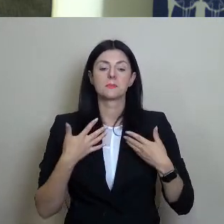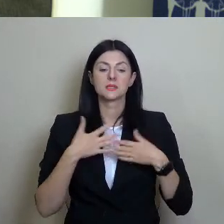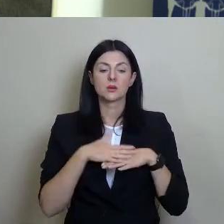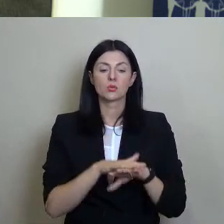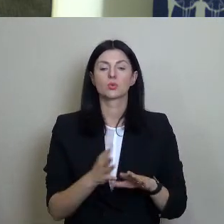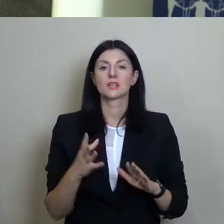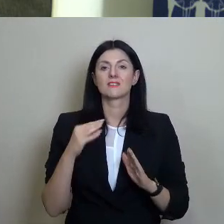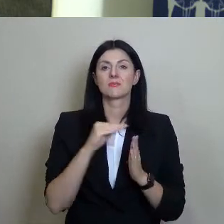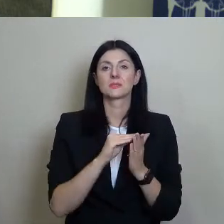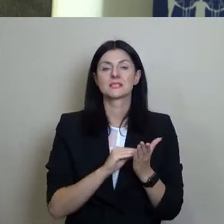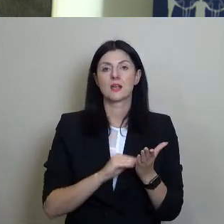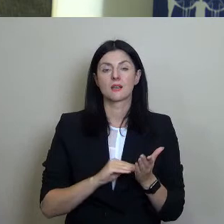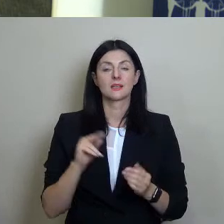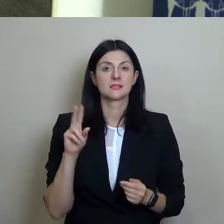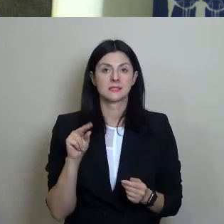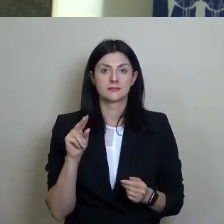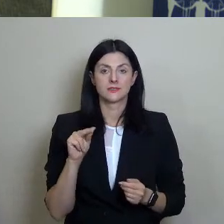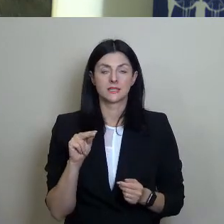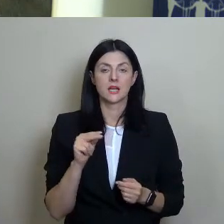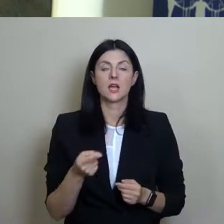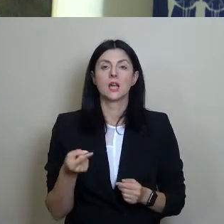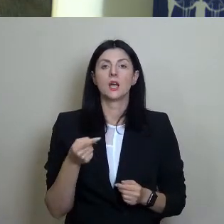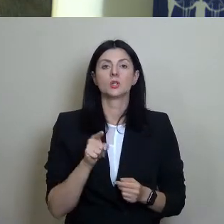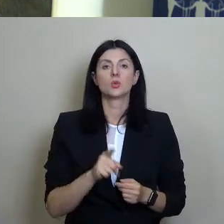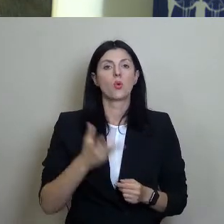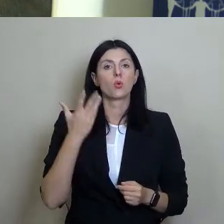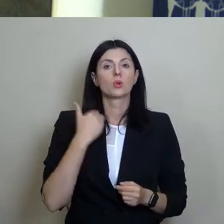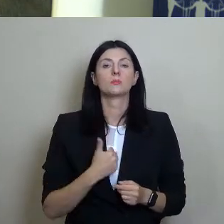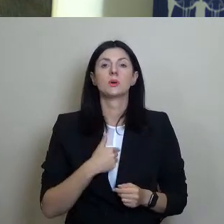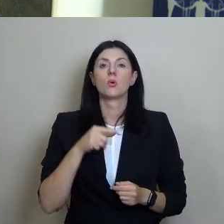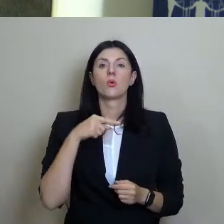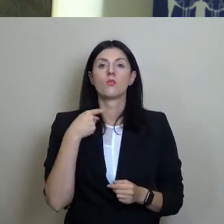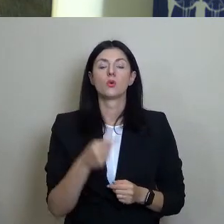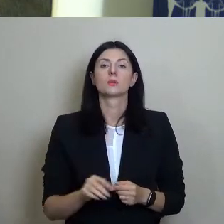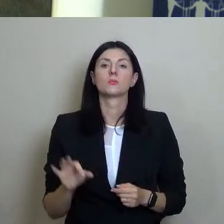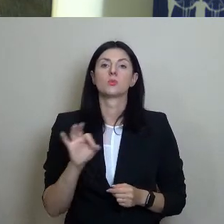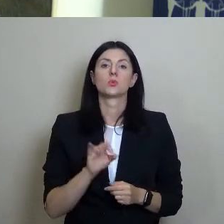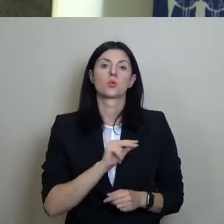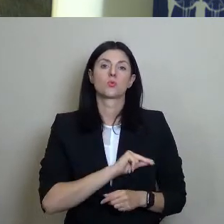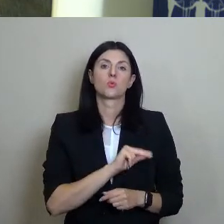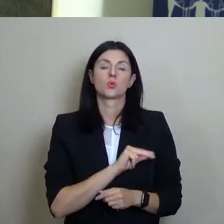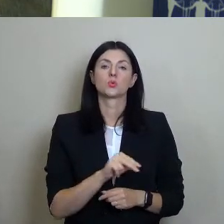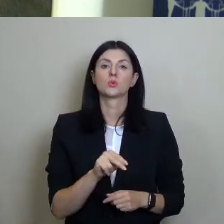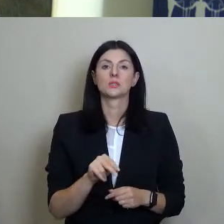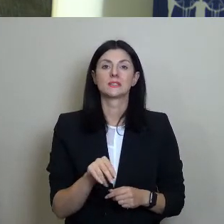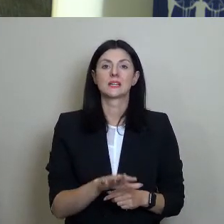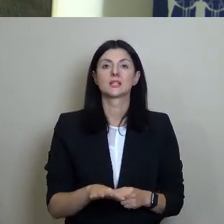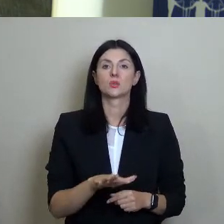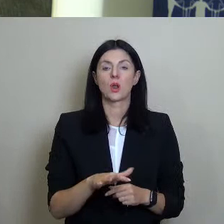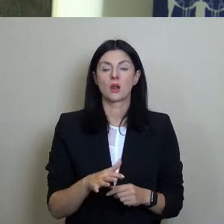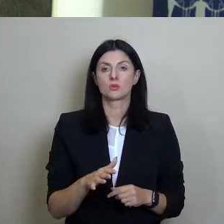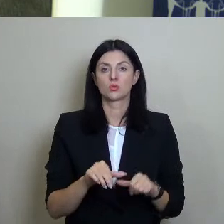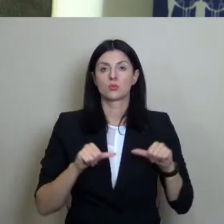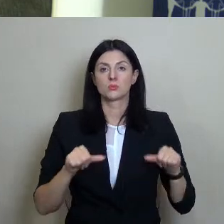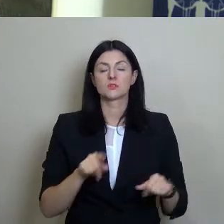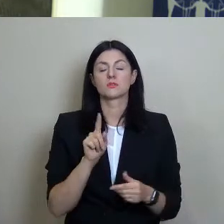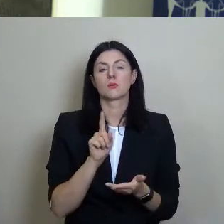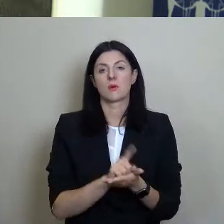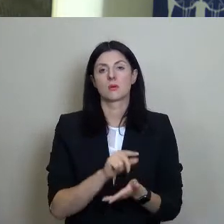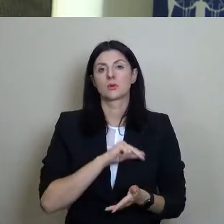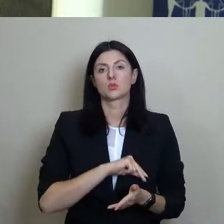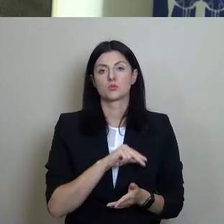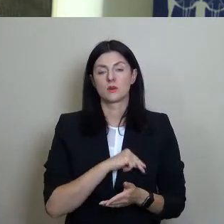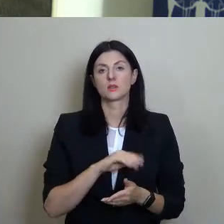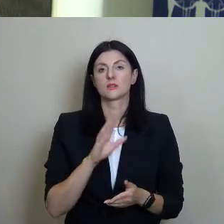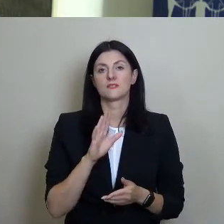nevertheless, this is tabulation, and they have to come up with a number. But when we are talking about the territorial